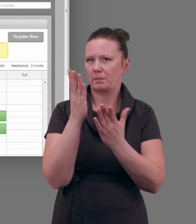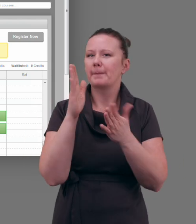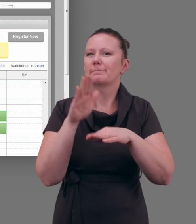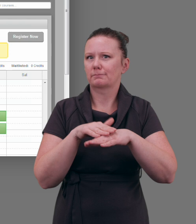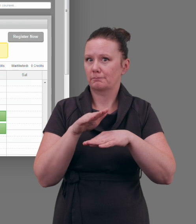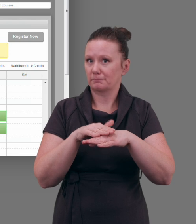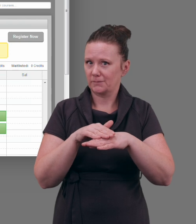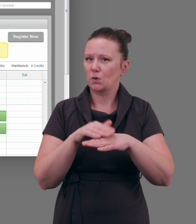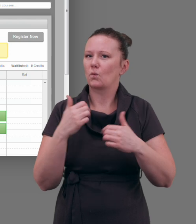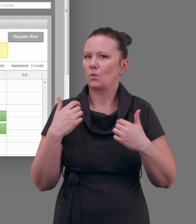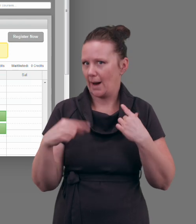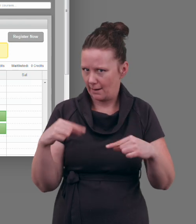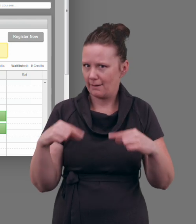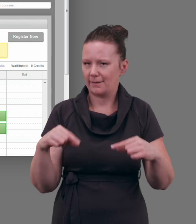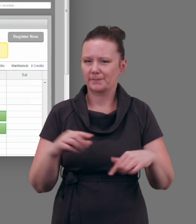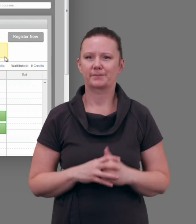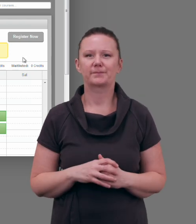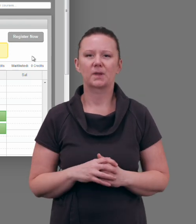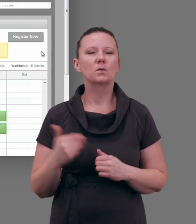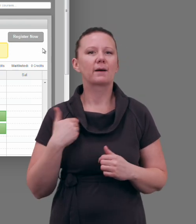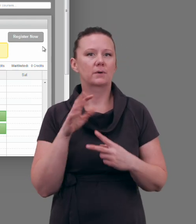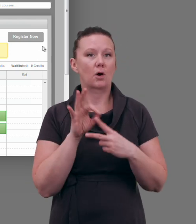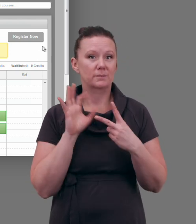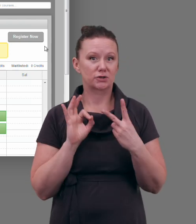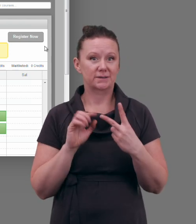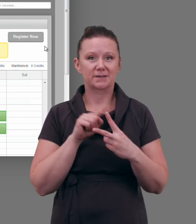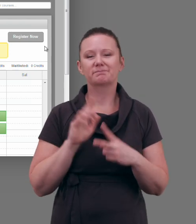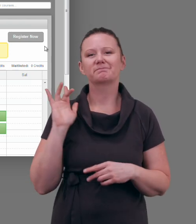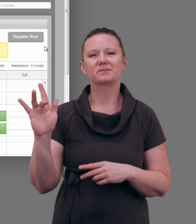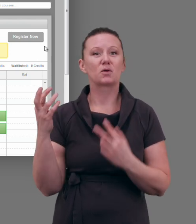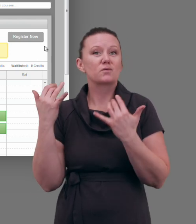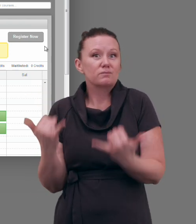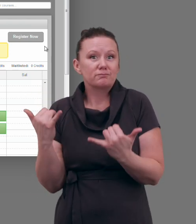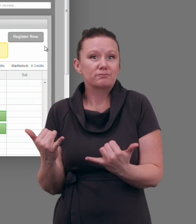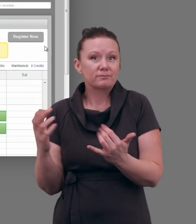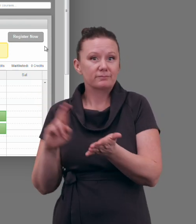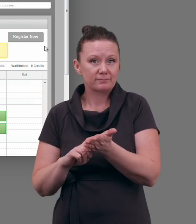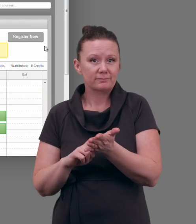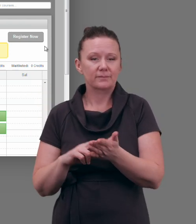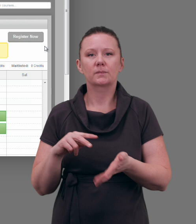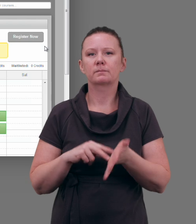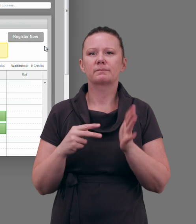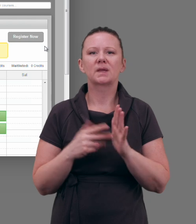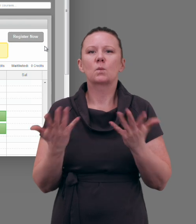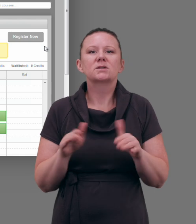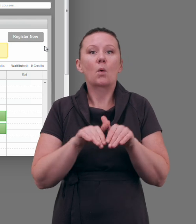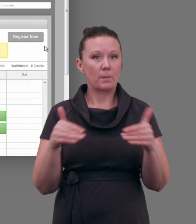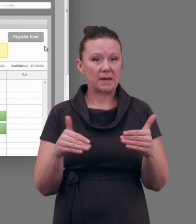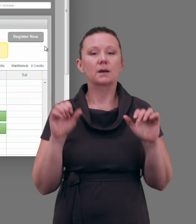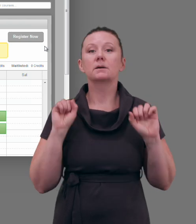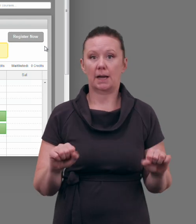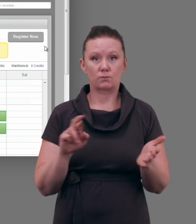your planned sections. If you select Register Now, you will be registered for the available sections only. This does not include classes